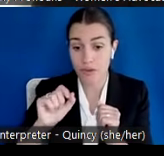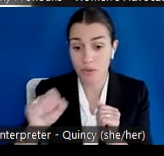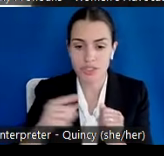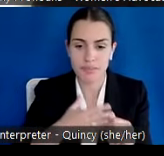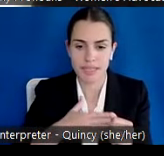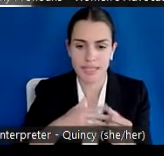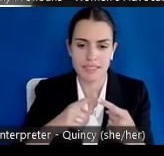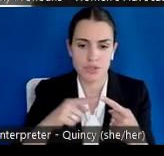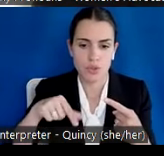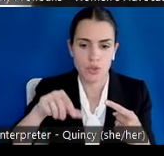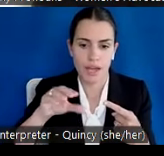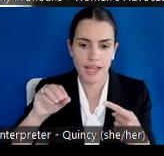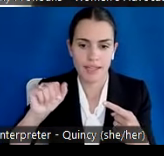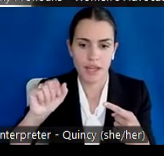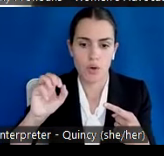Q&A.